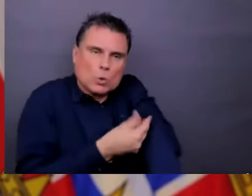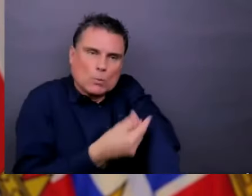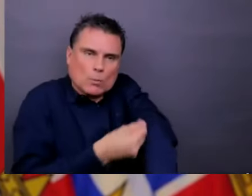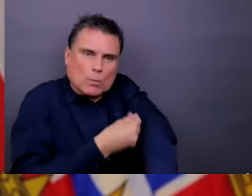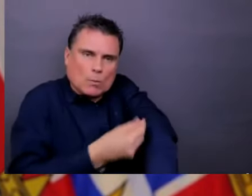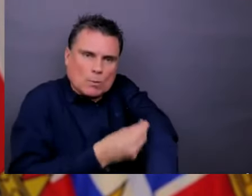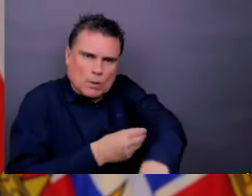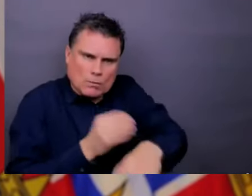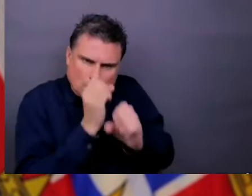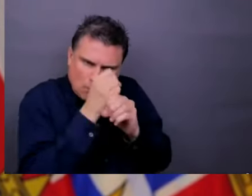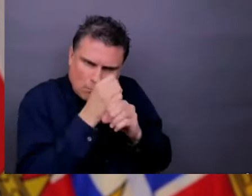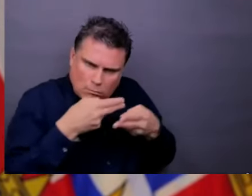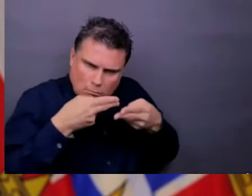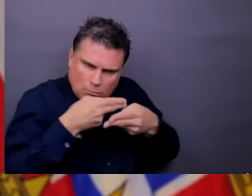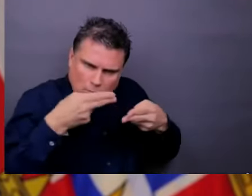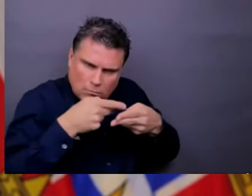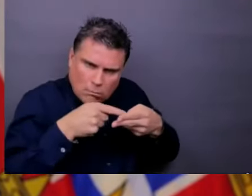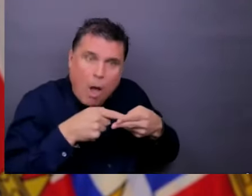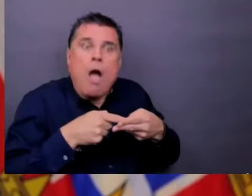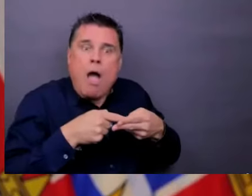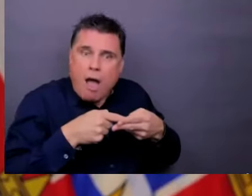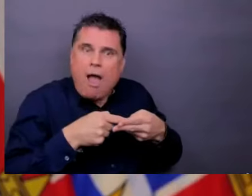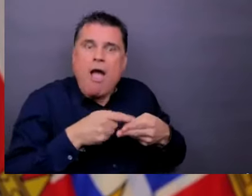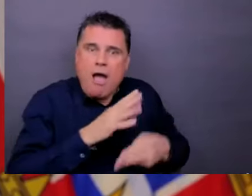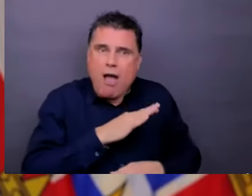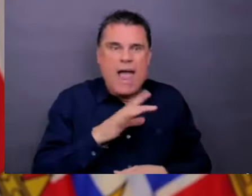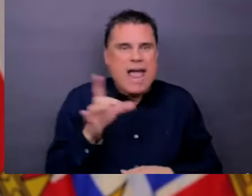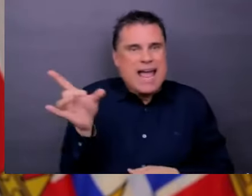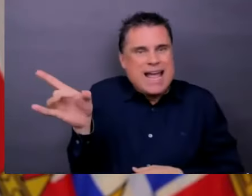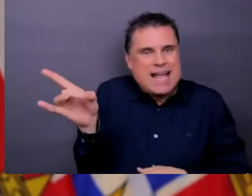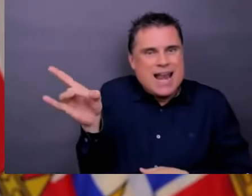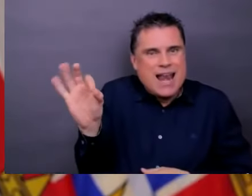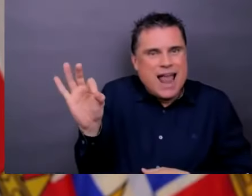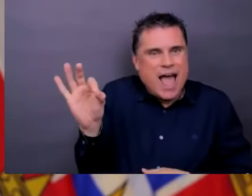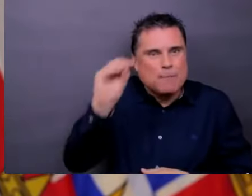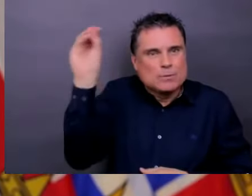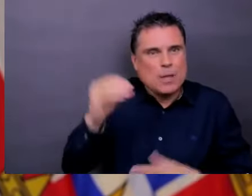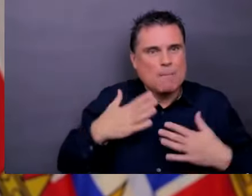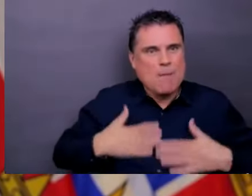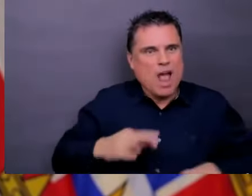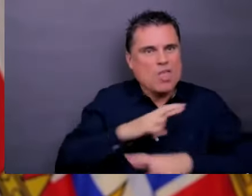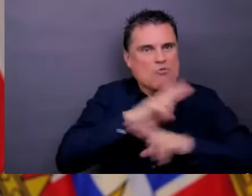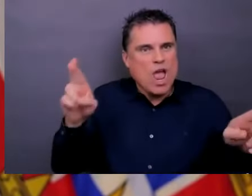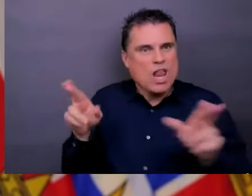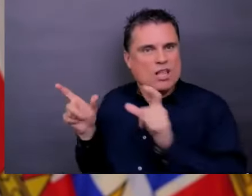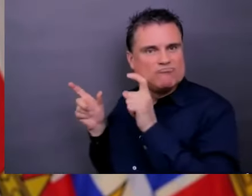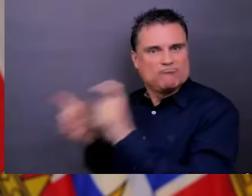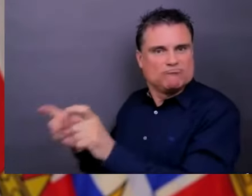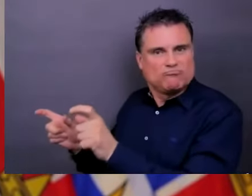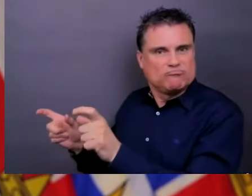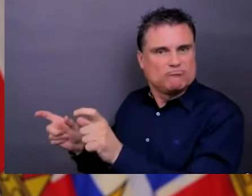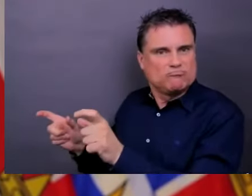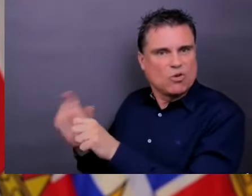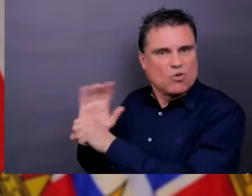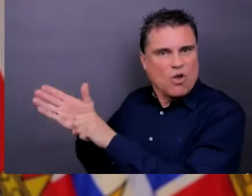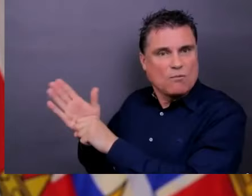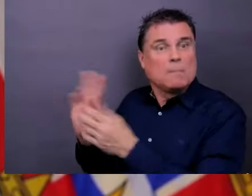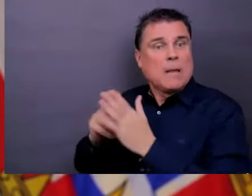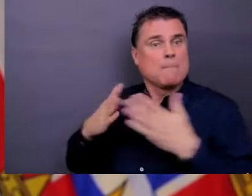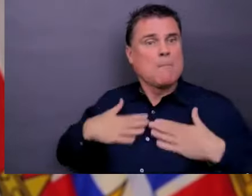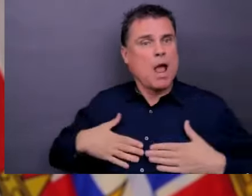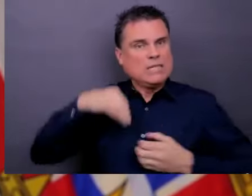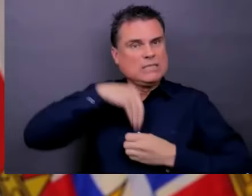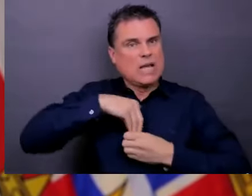news for all of us. And it supports the fact that we have good protection even after a single dose.